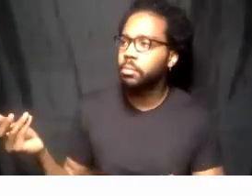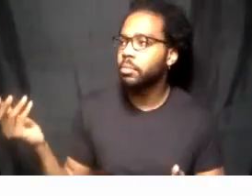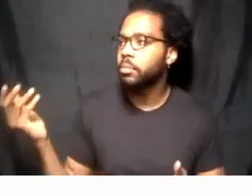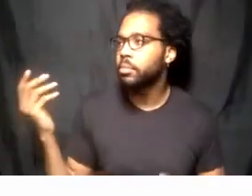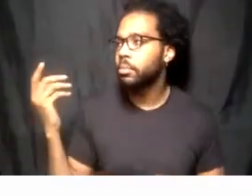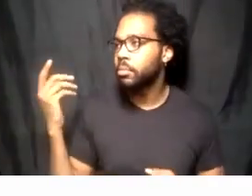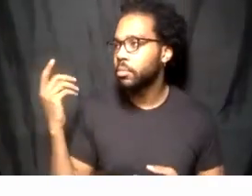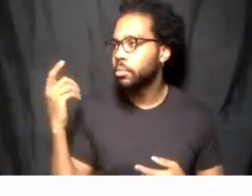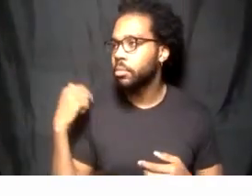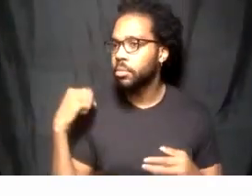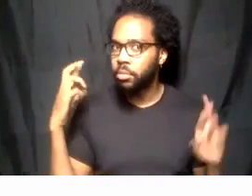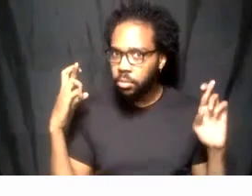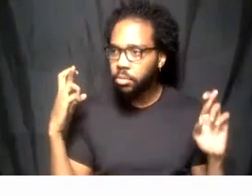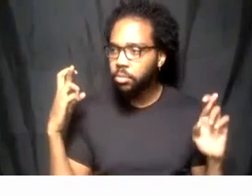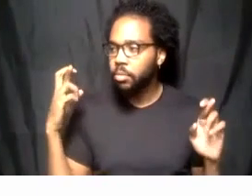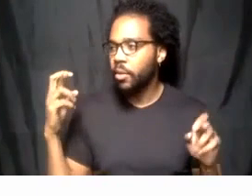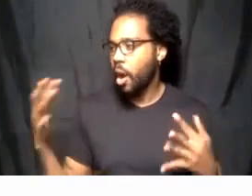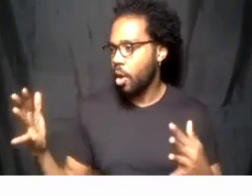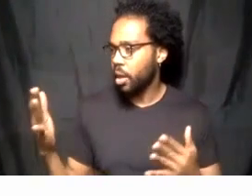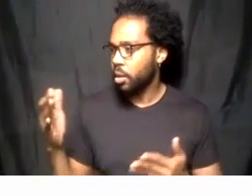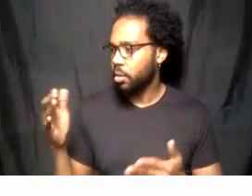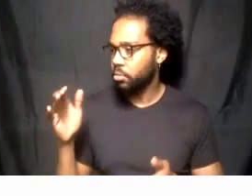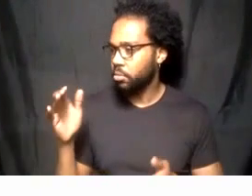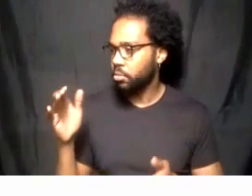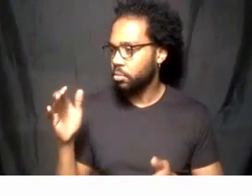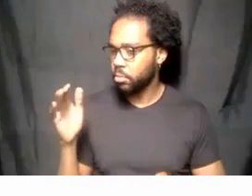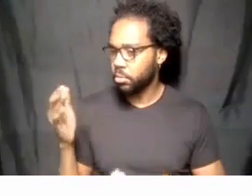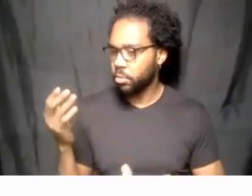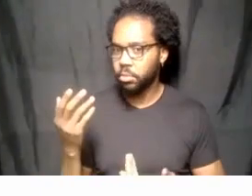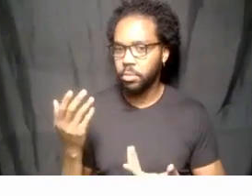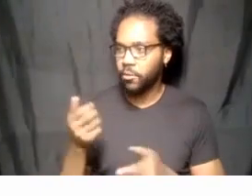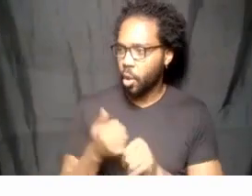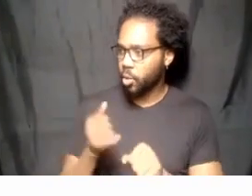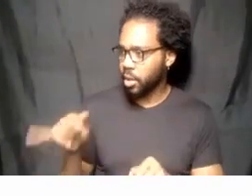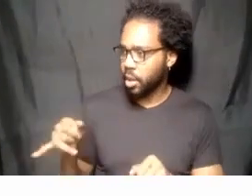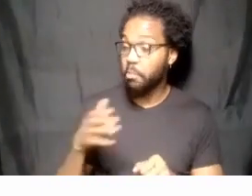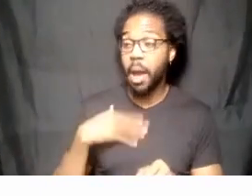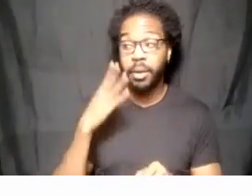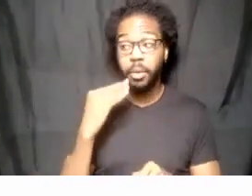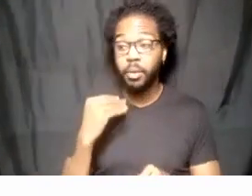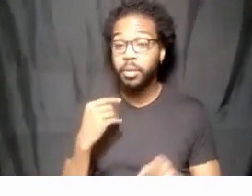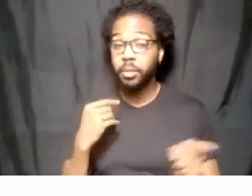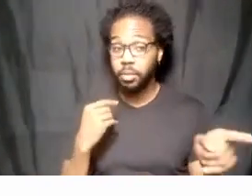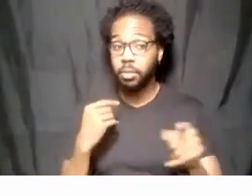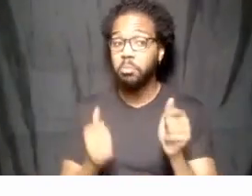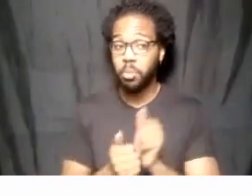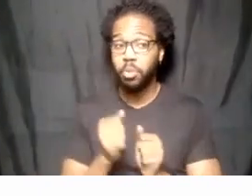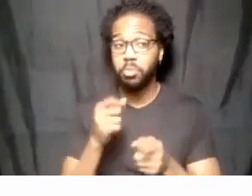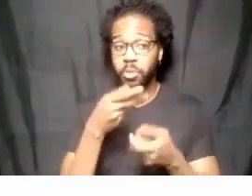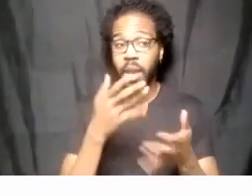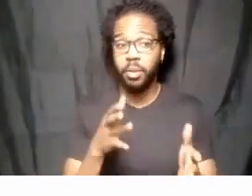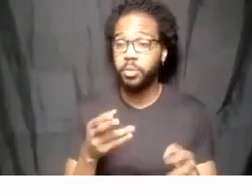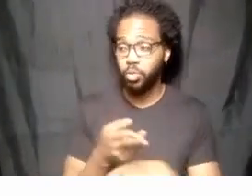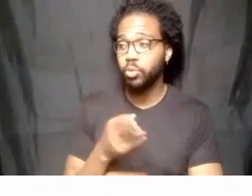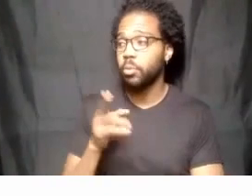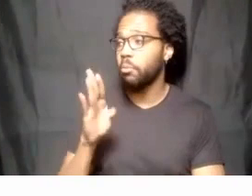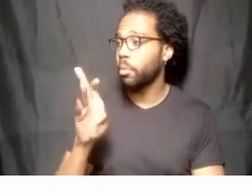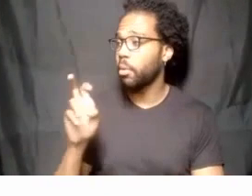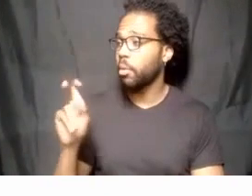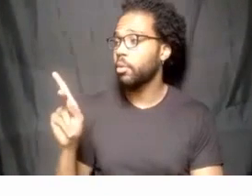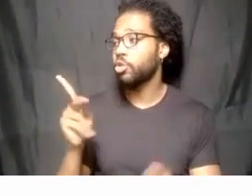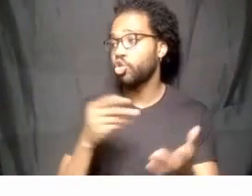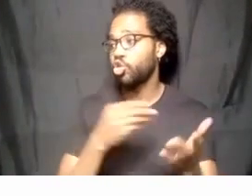would hope that they're already there. My experience with most of the providers is that they've been doing bulk shopping for quite a while because of